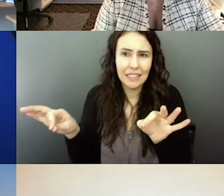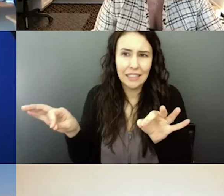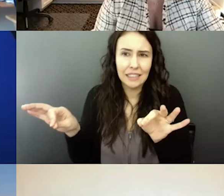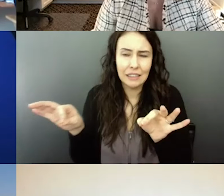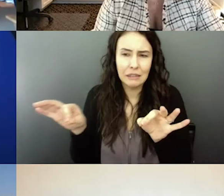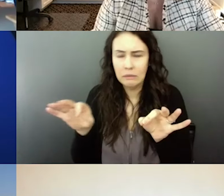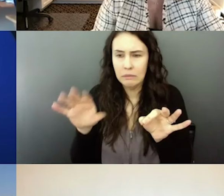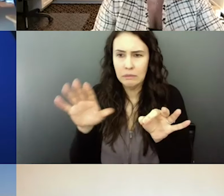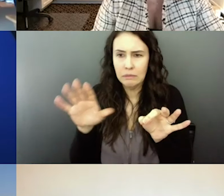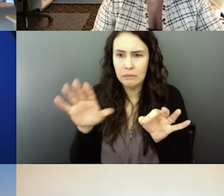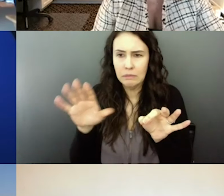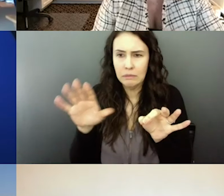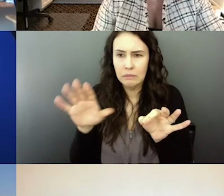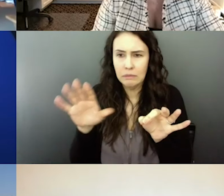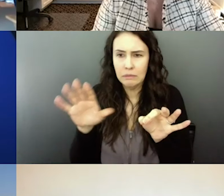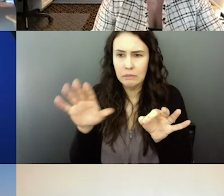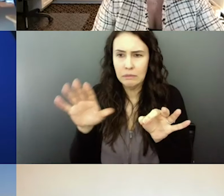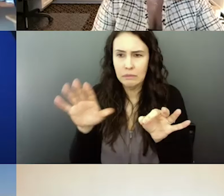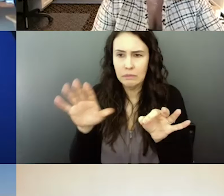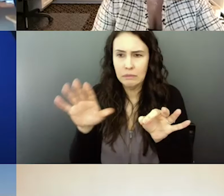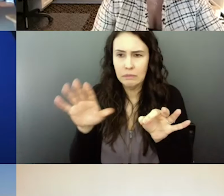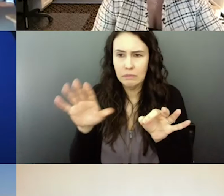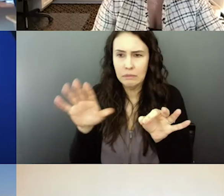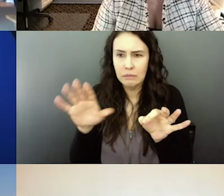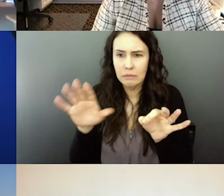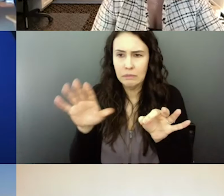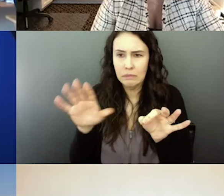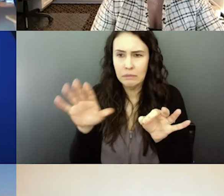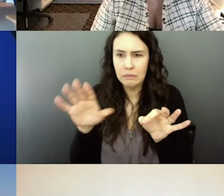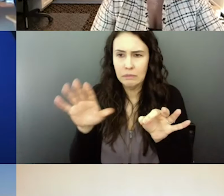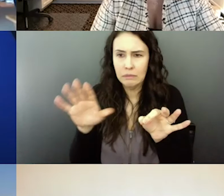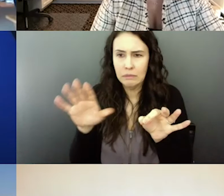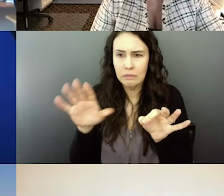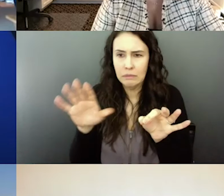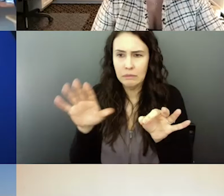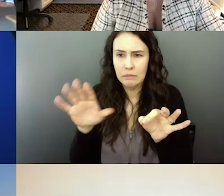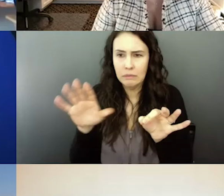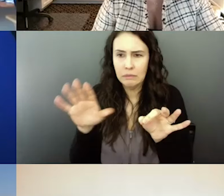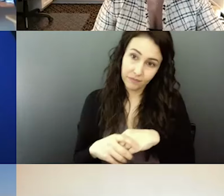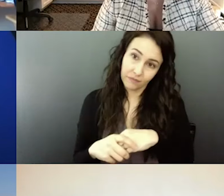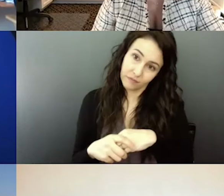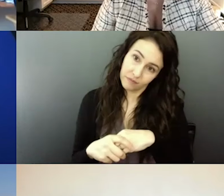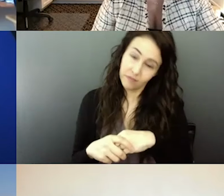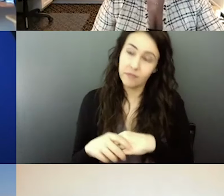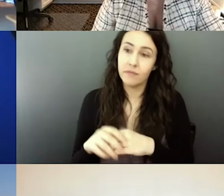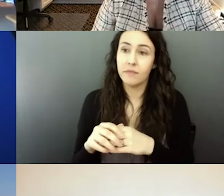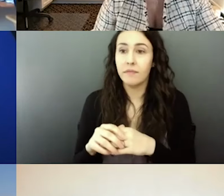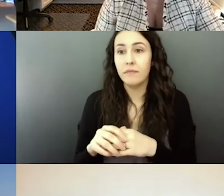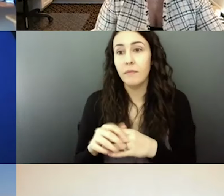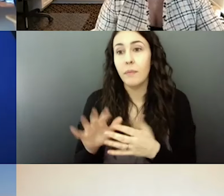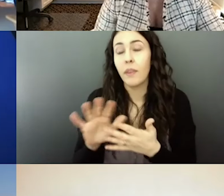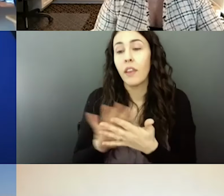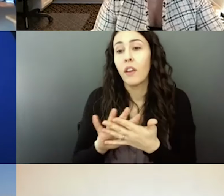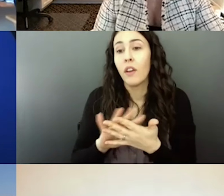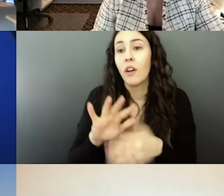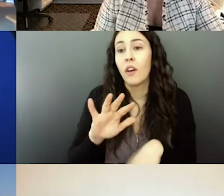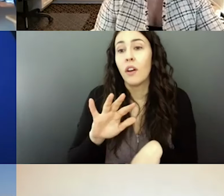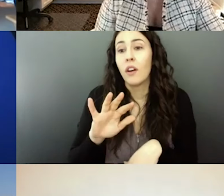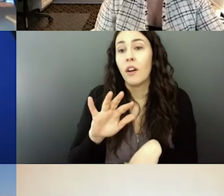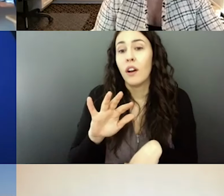then the instructor wrote, no, September 24th first, or the 24th, or the 26th.